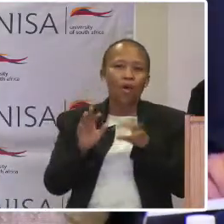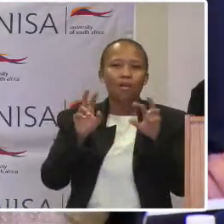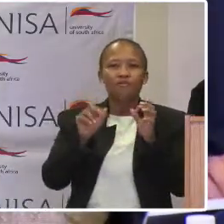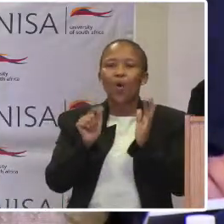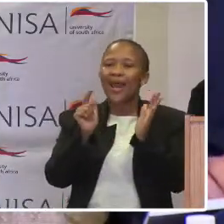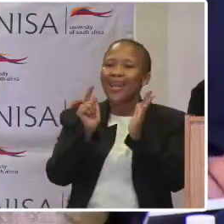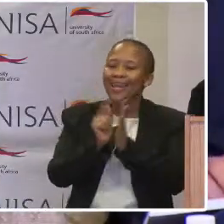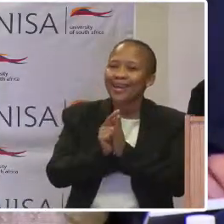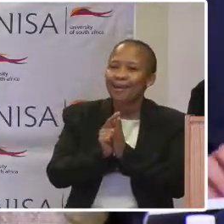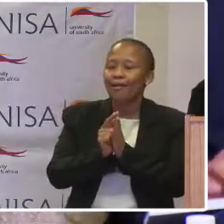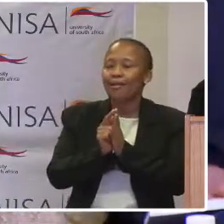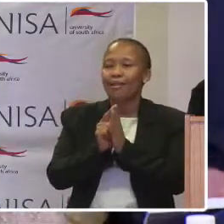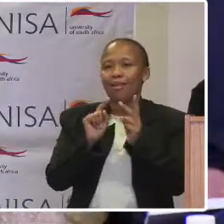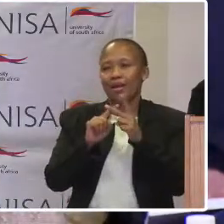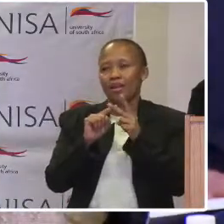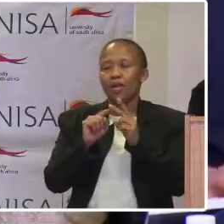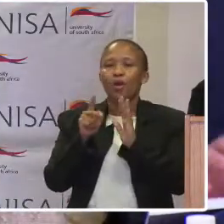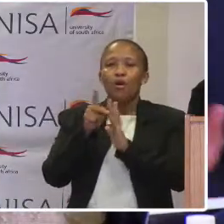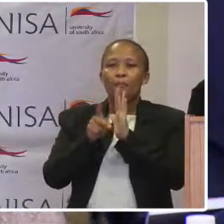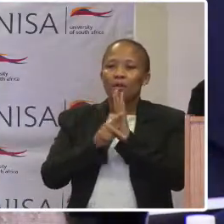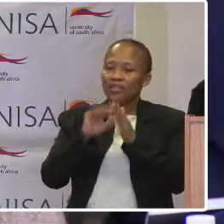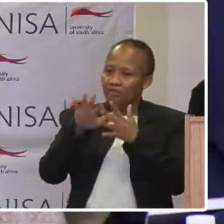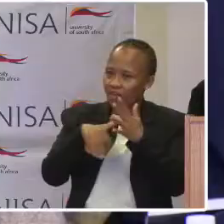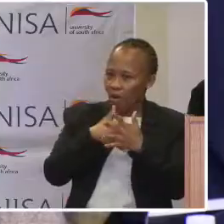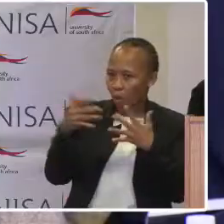policy framework point of view. Thank you.